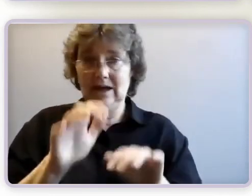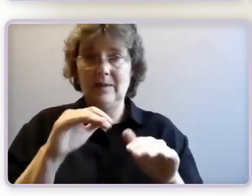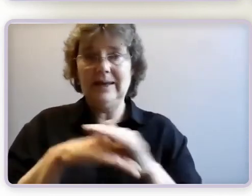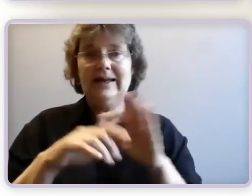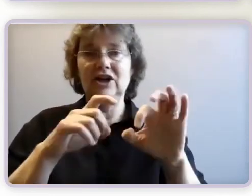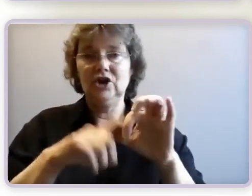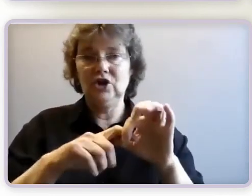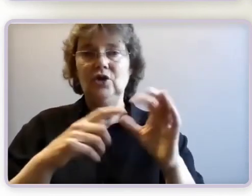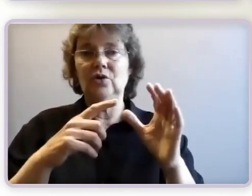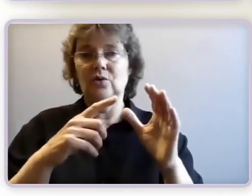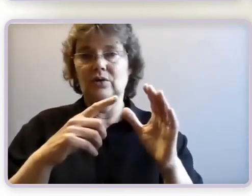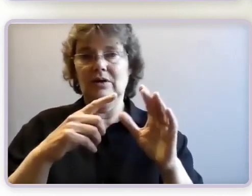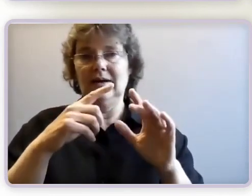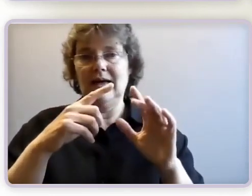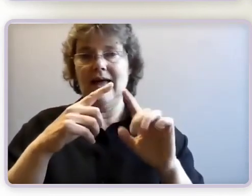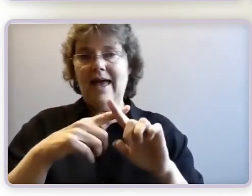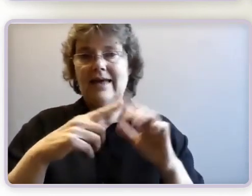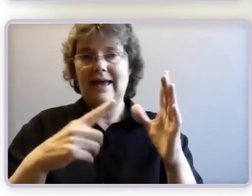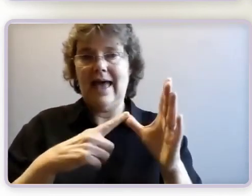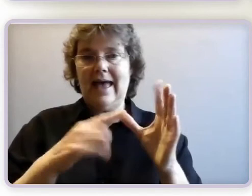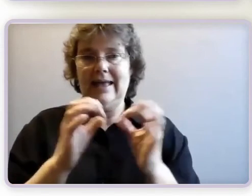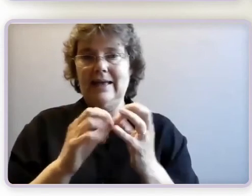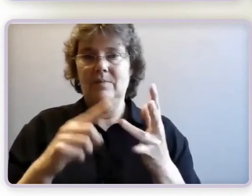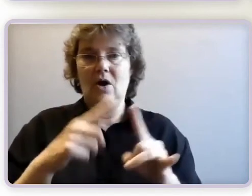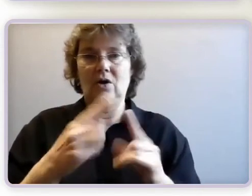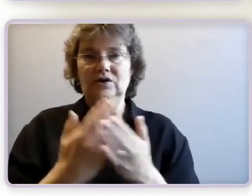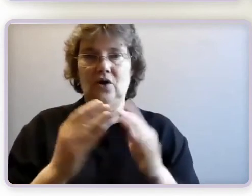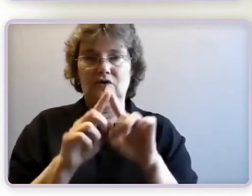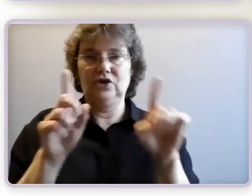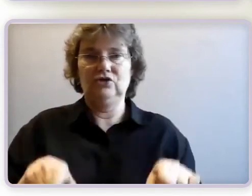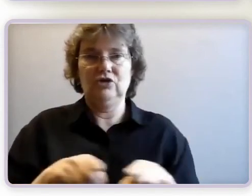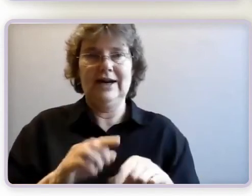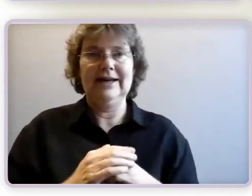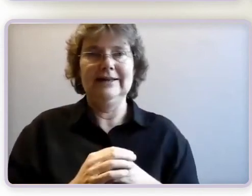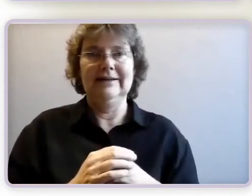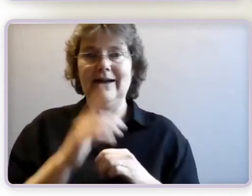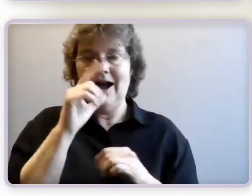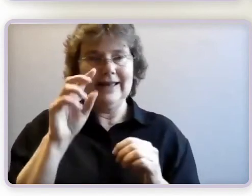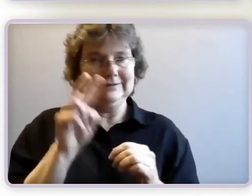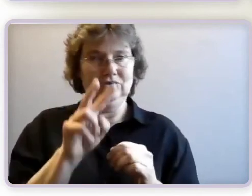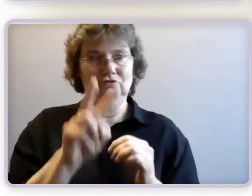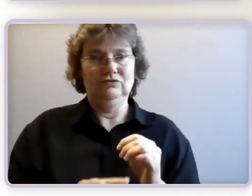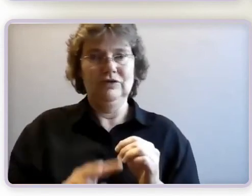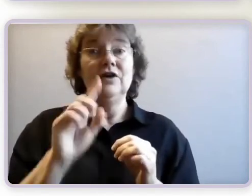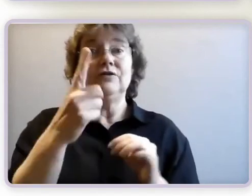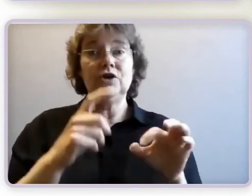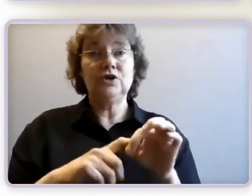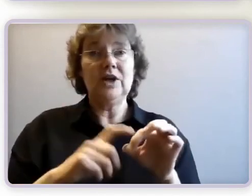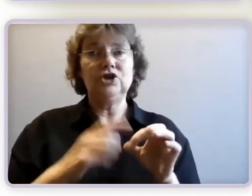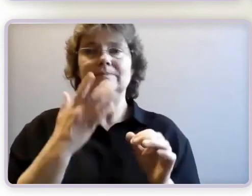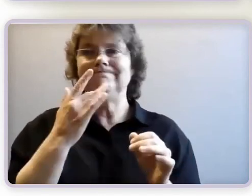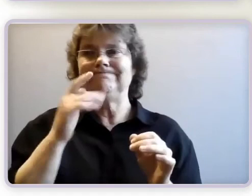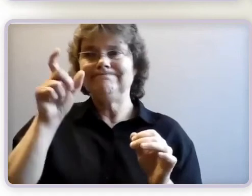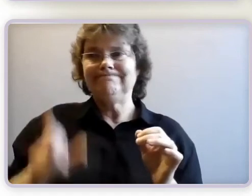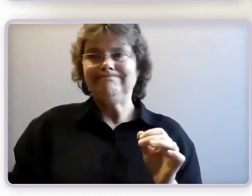your screen. I'll pop them up on the screen now and read them out. So the first question is, what if someone is worried about sharing their